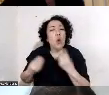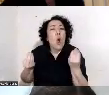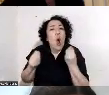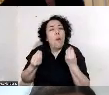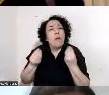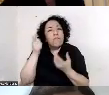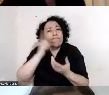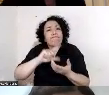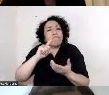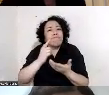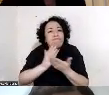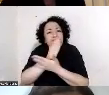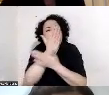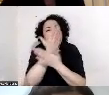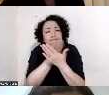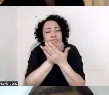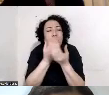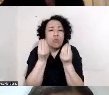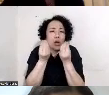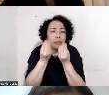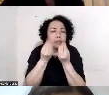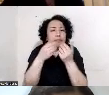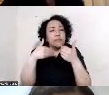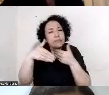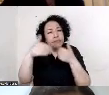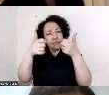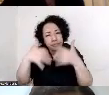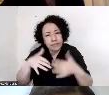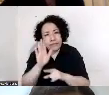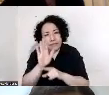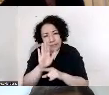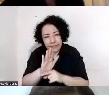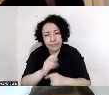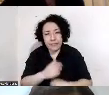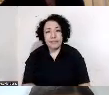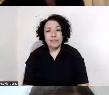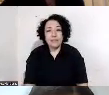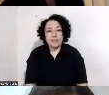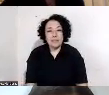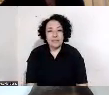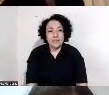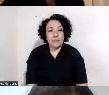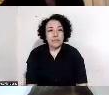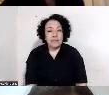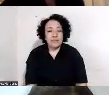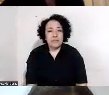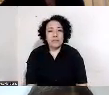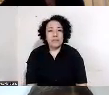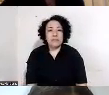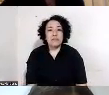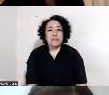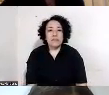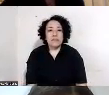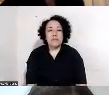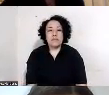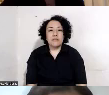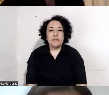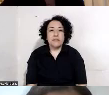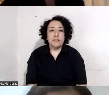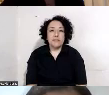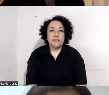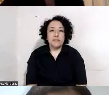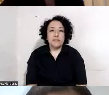of college disability providers in the US. So these are individuals that work in centers that